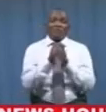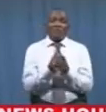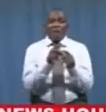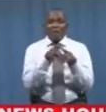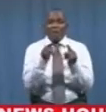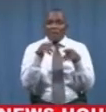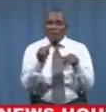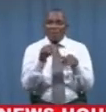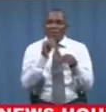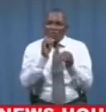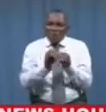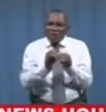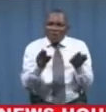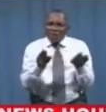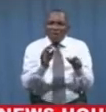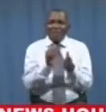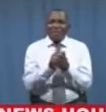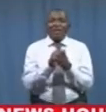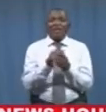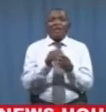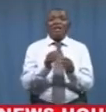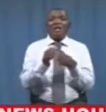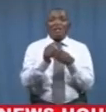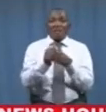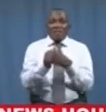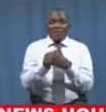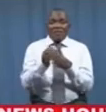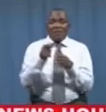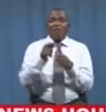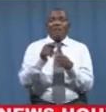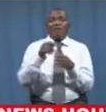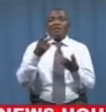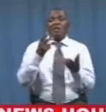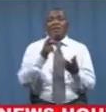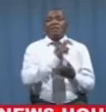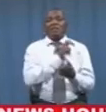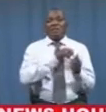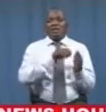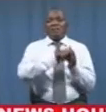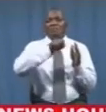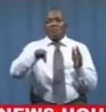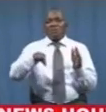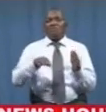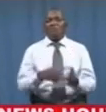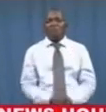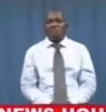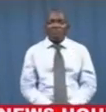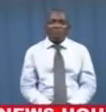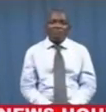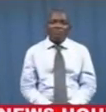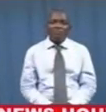however, unclear if this contributed to the withdrawal of charges by the state.